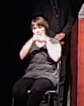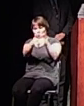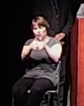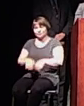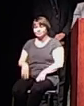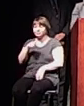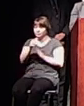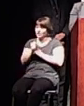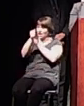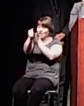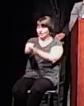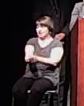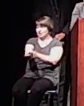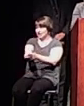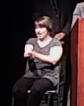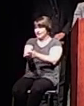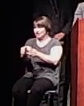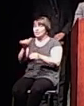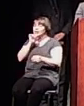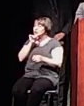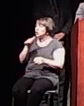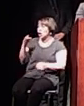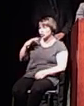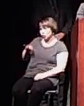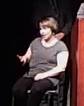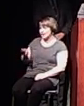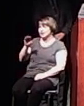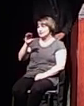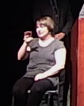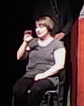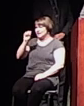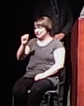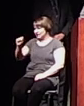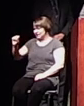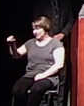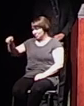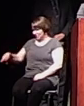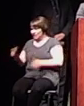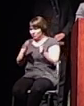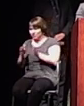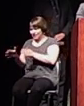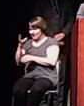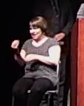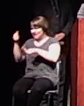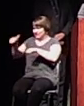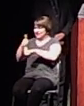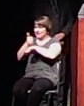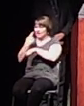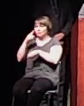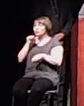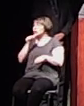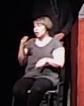They led the effort creating the non-credit SSSP plan and implementation for non-credit, and were an